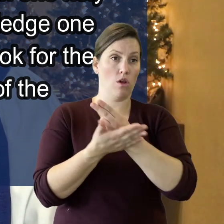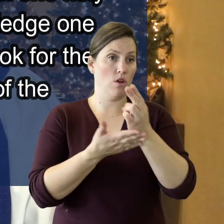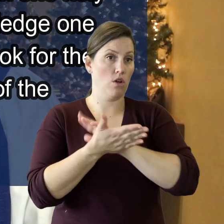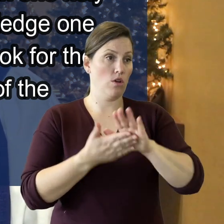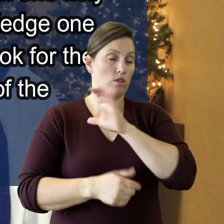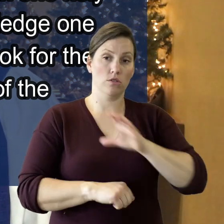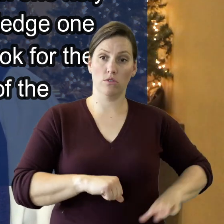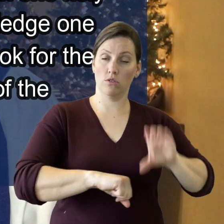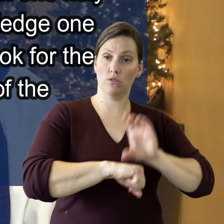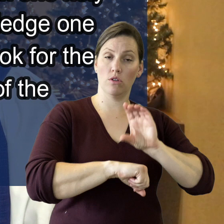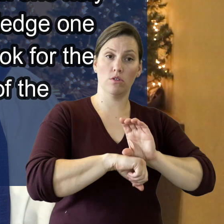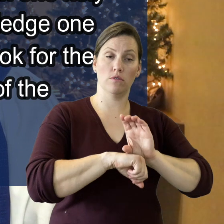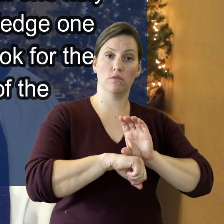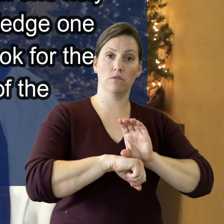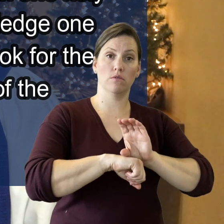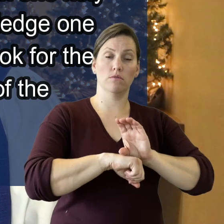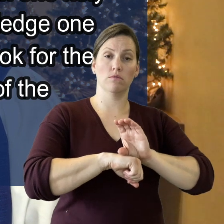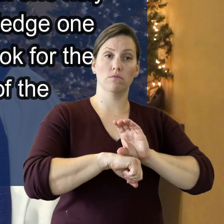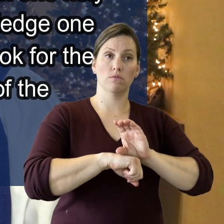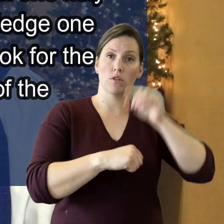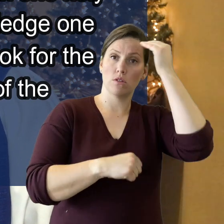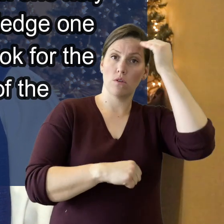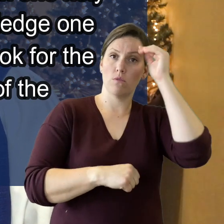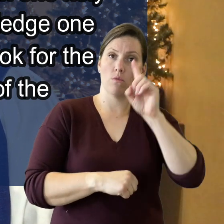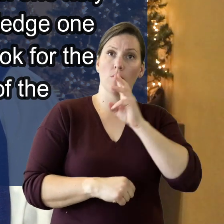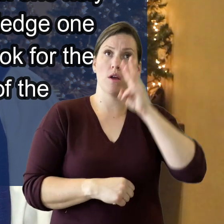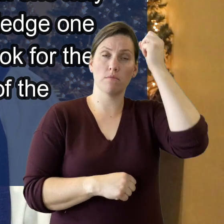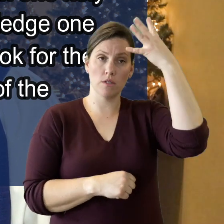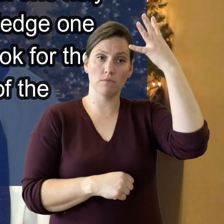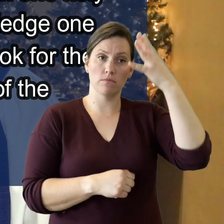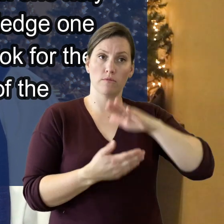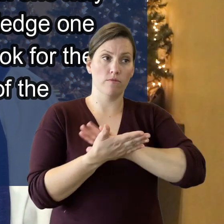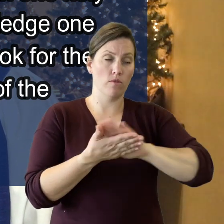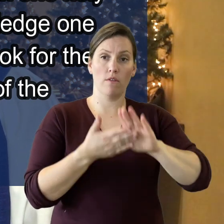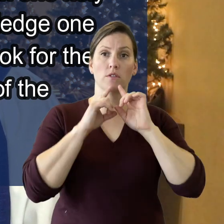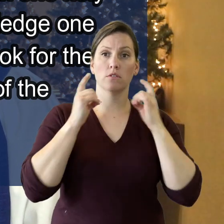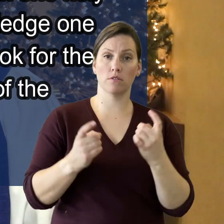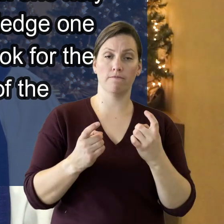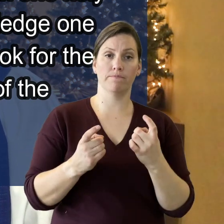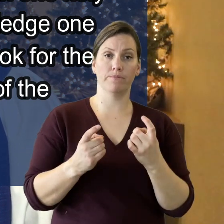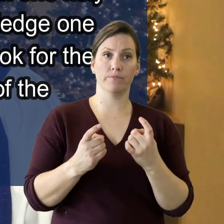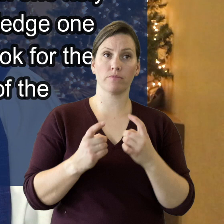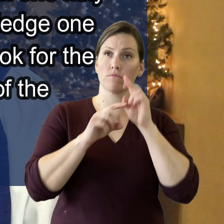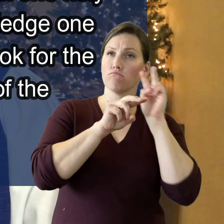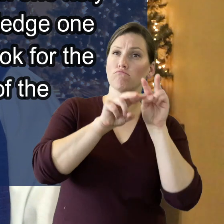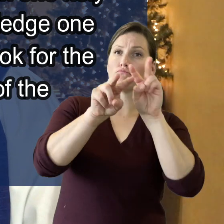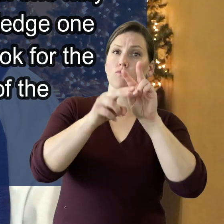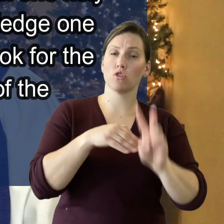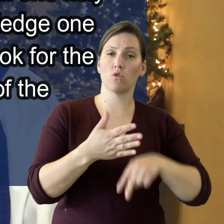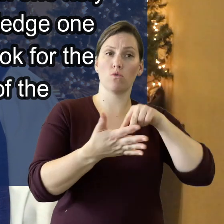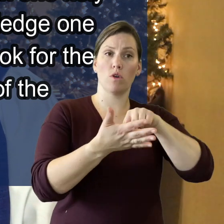holy Christian and apostolic church. I acknowledge one baptism for the remission of sins, and I look